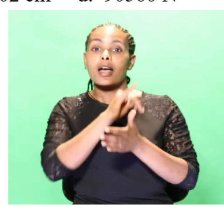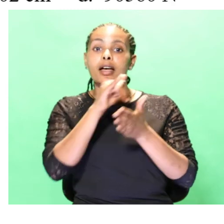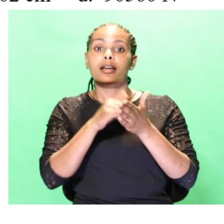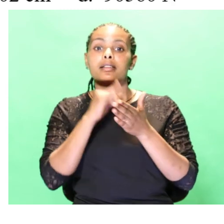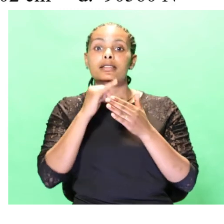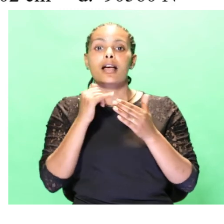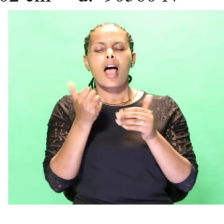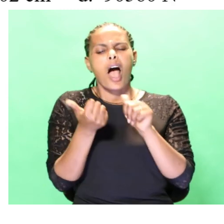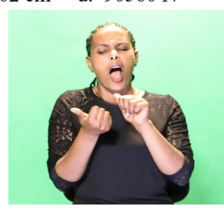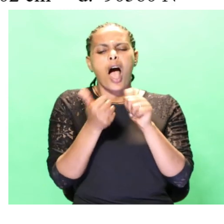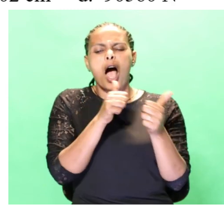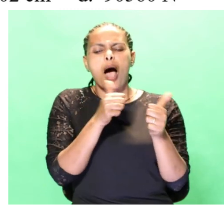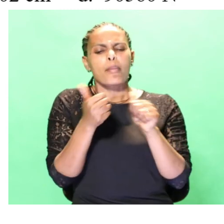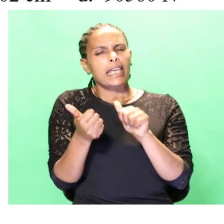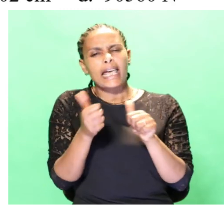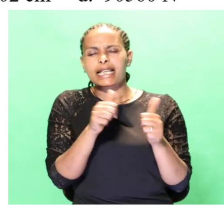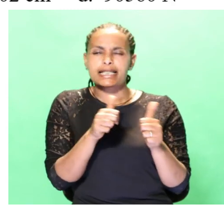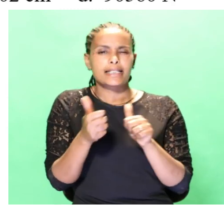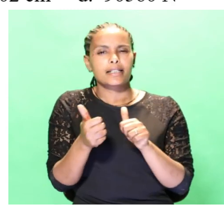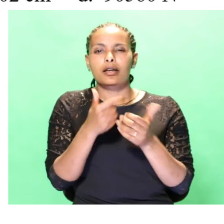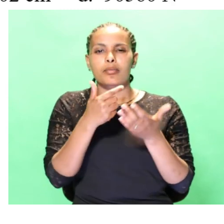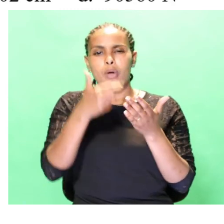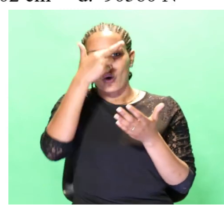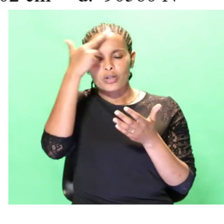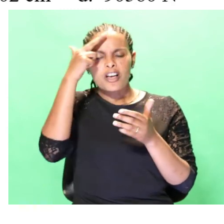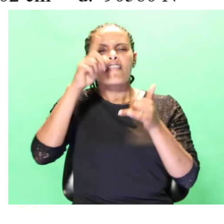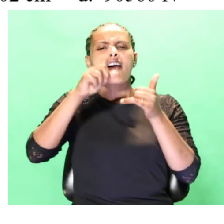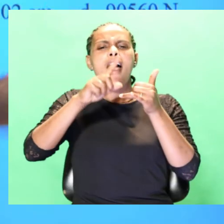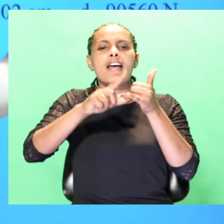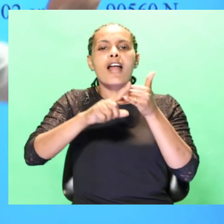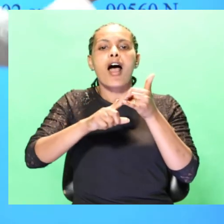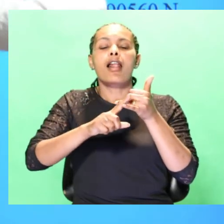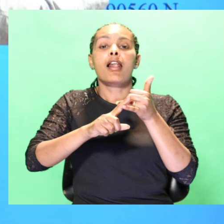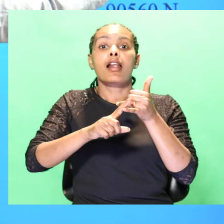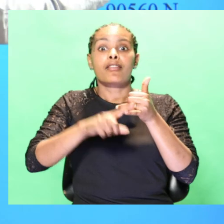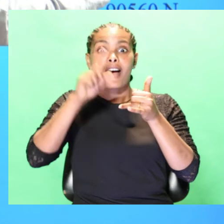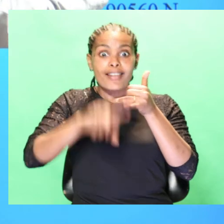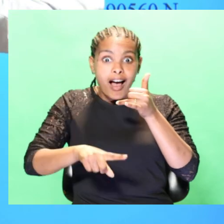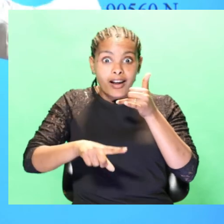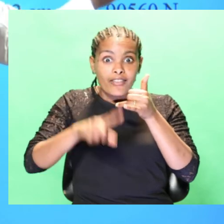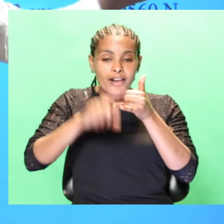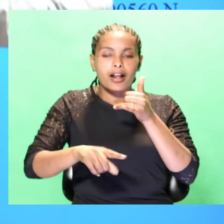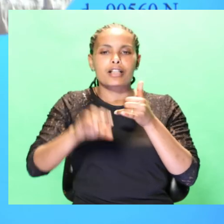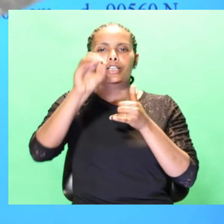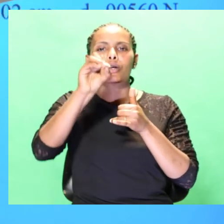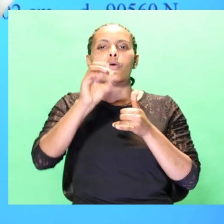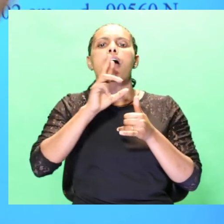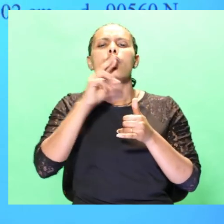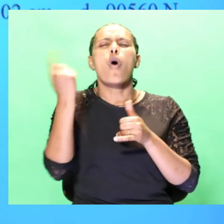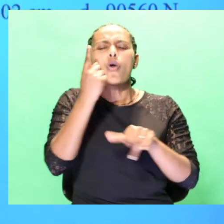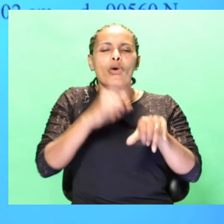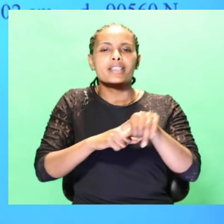It is ambiguous because final zeros are always ambiguous.